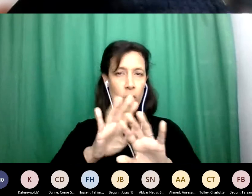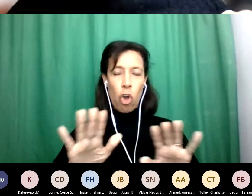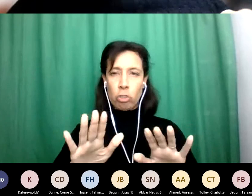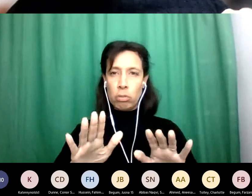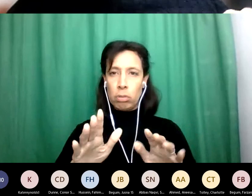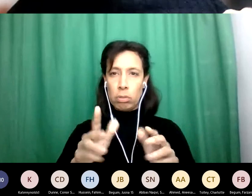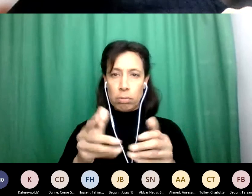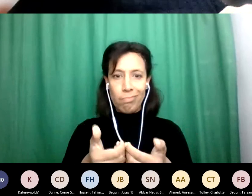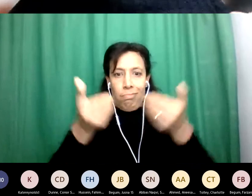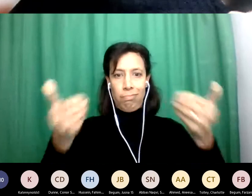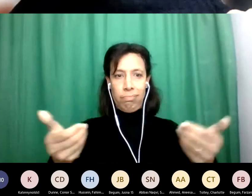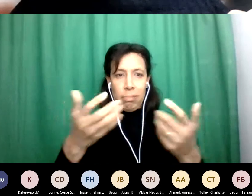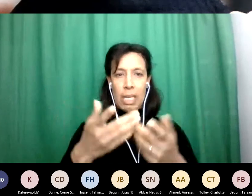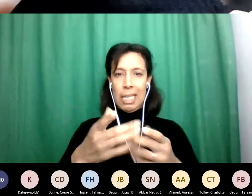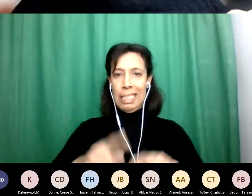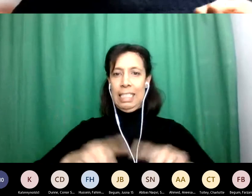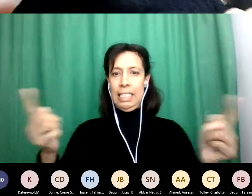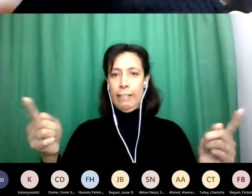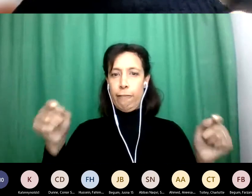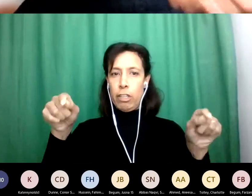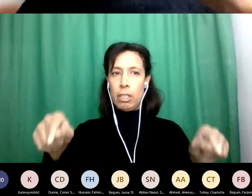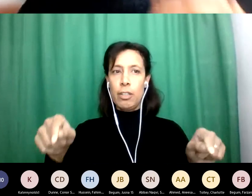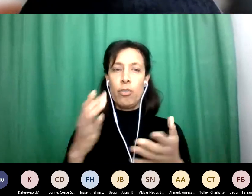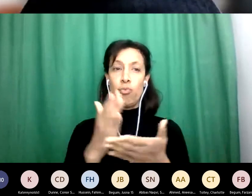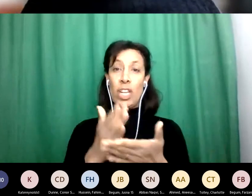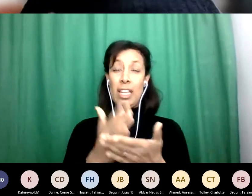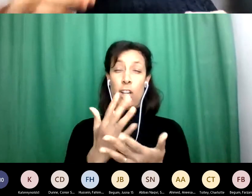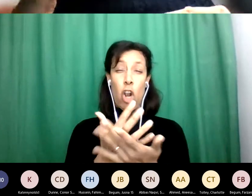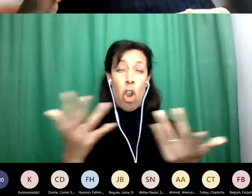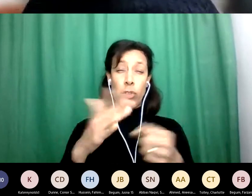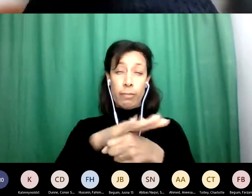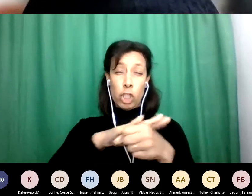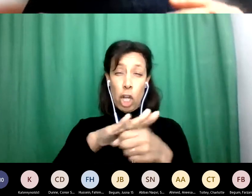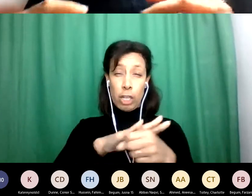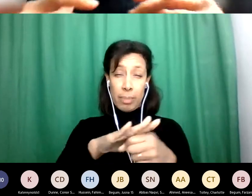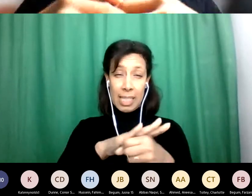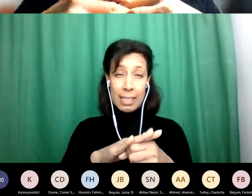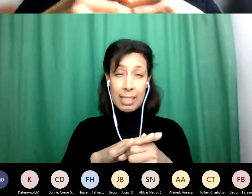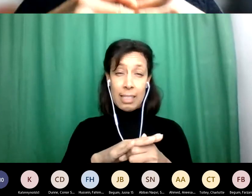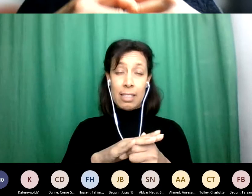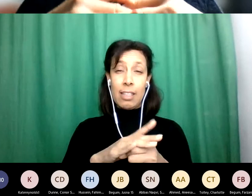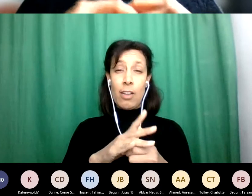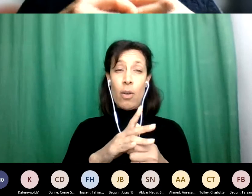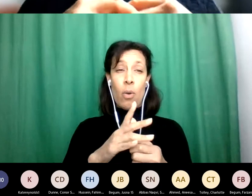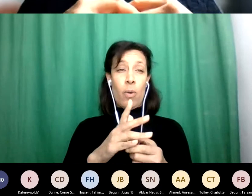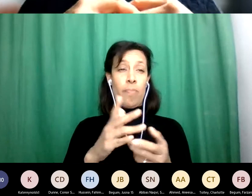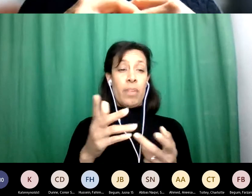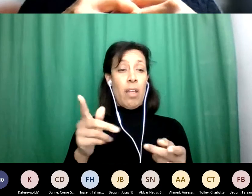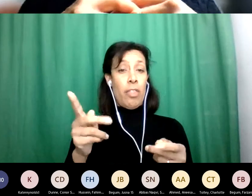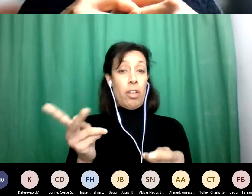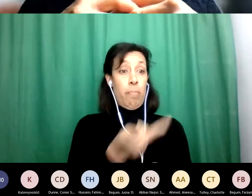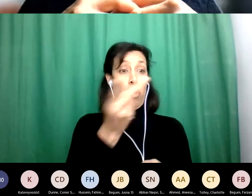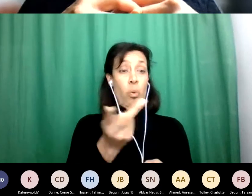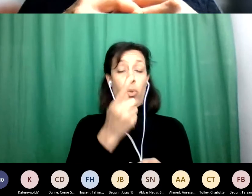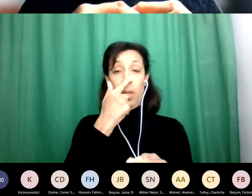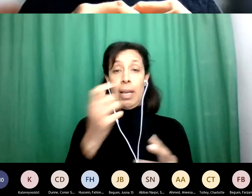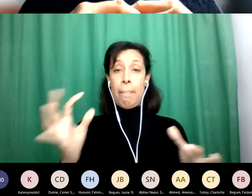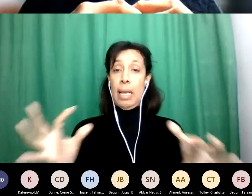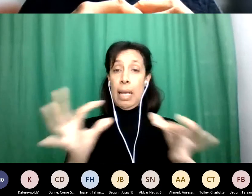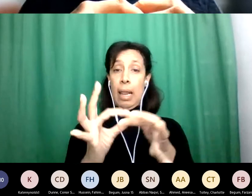things. There are lots of circumstances in which formative and summative assessment can be linked together.